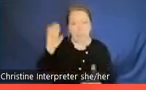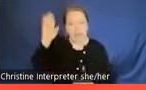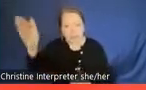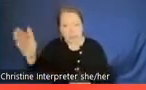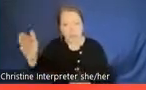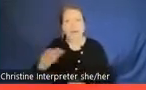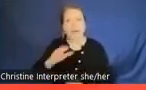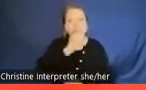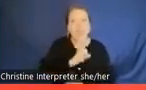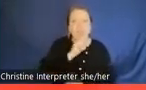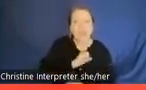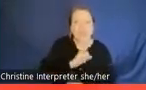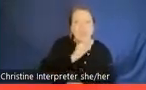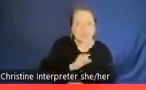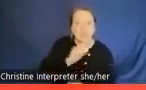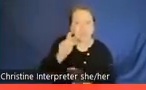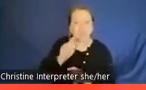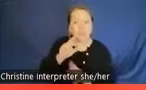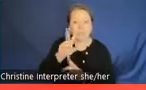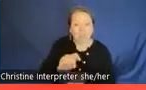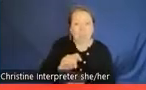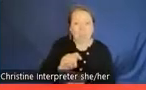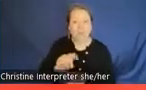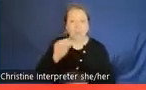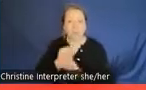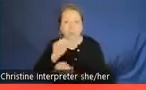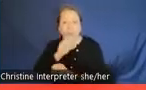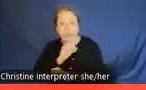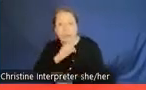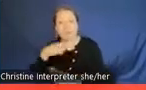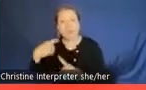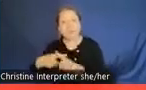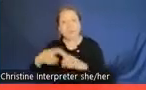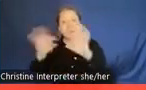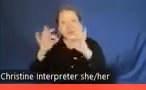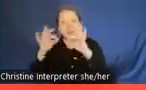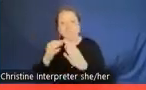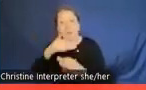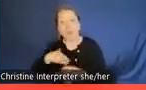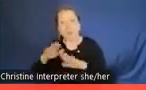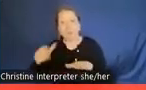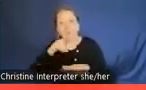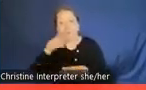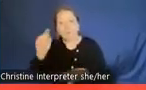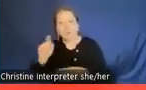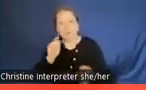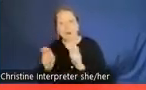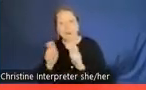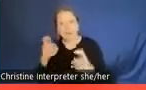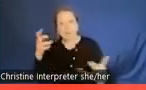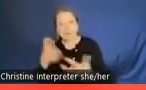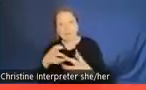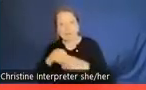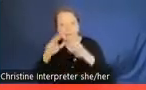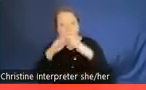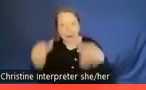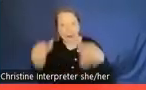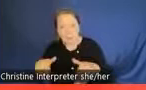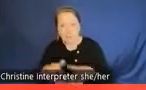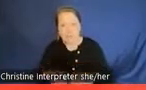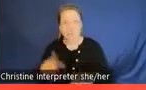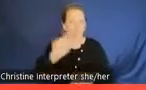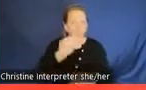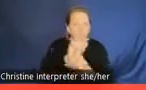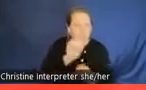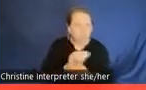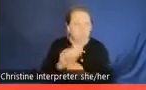Vermonters, and households with children who need mobility or other accommodations in their homes, in the place where they work and